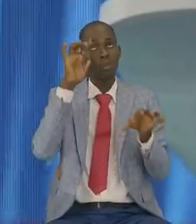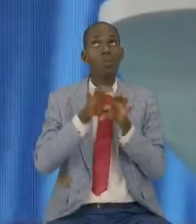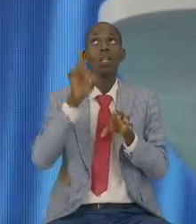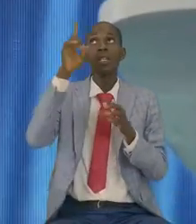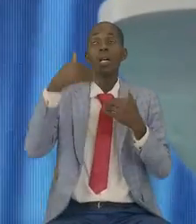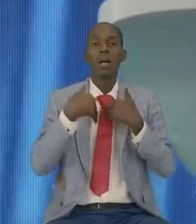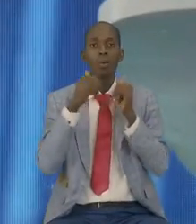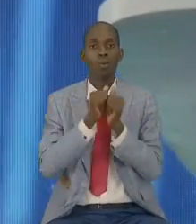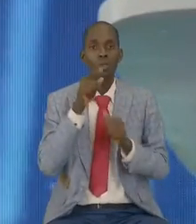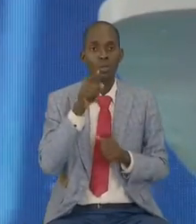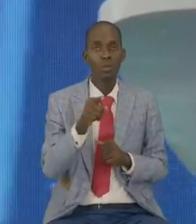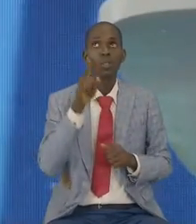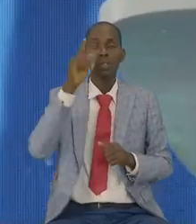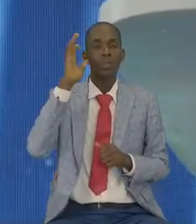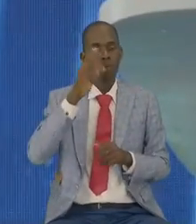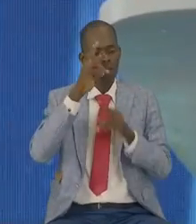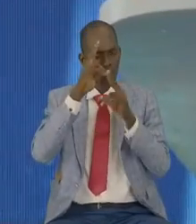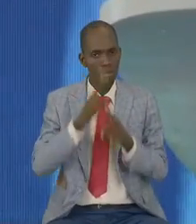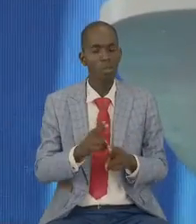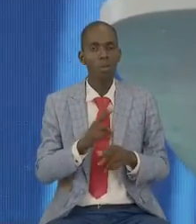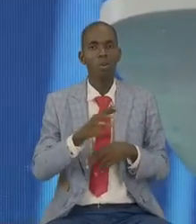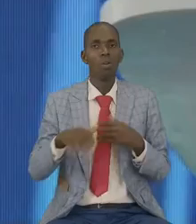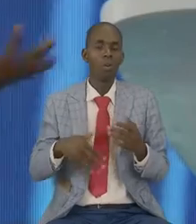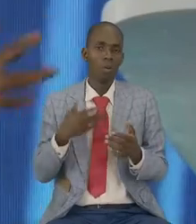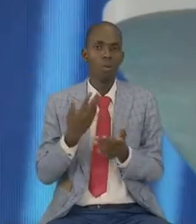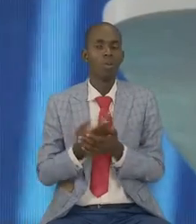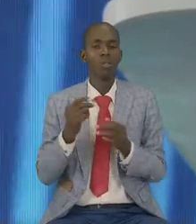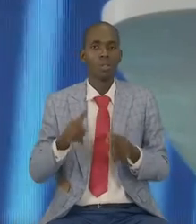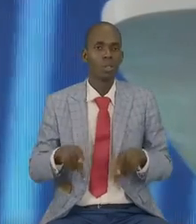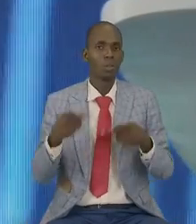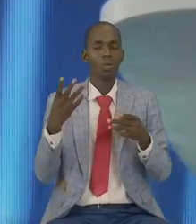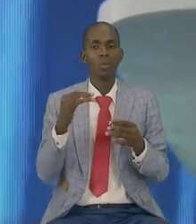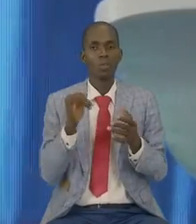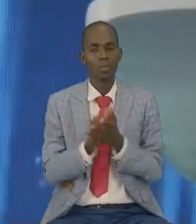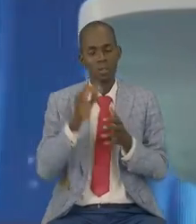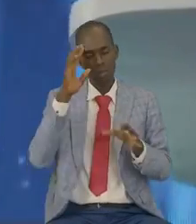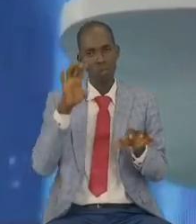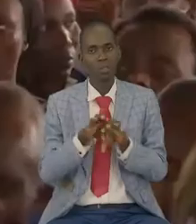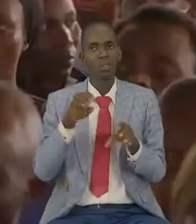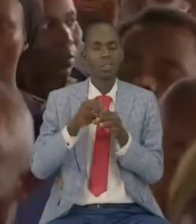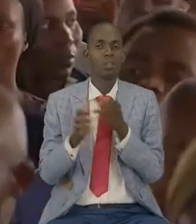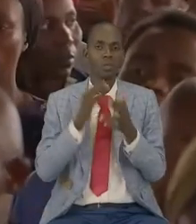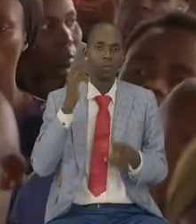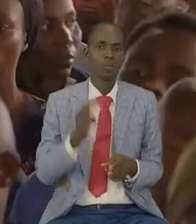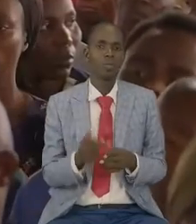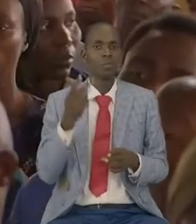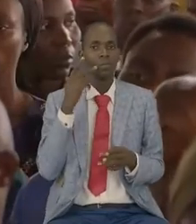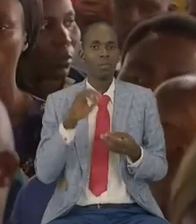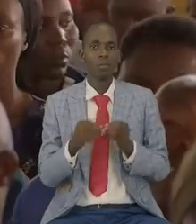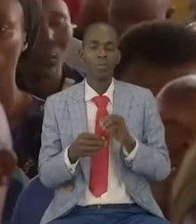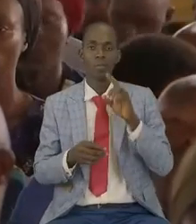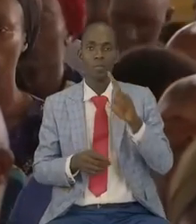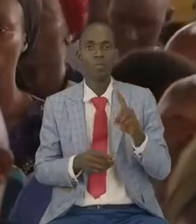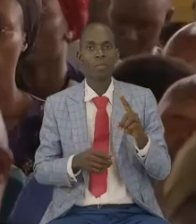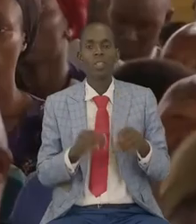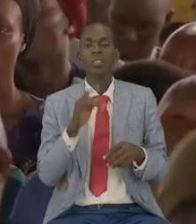will honor the terms, the conditions, and the provisions of the covenant in Jesus' name. Number one is